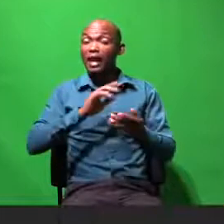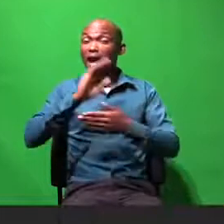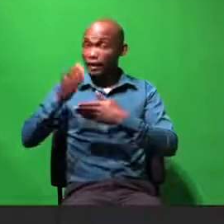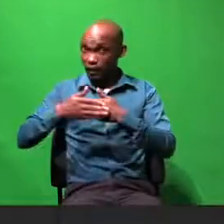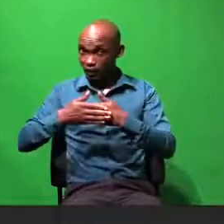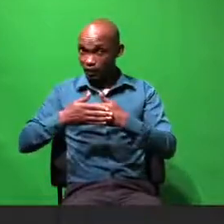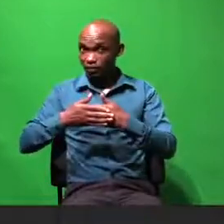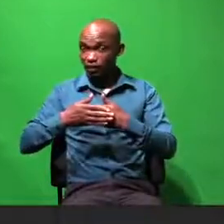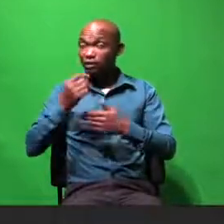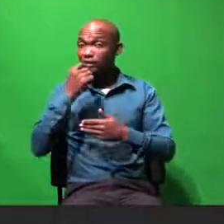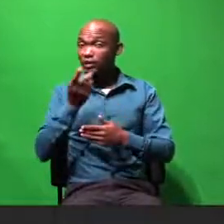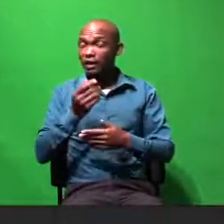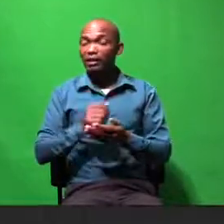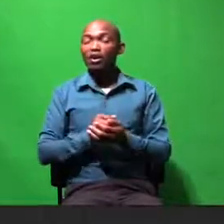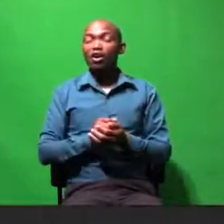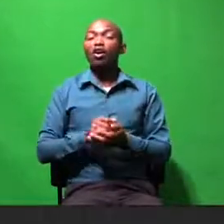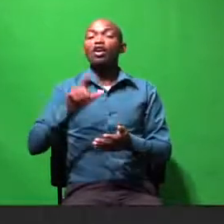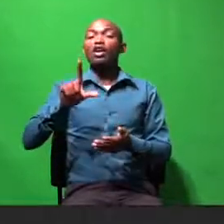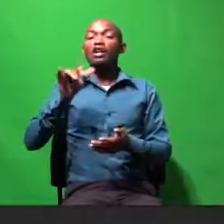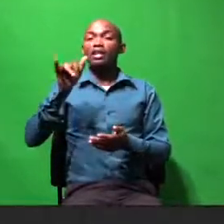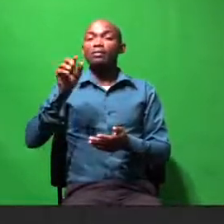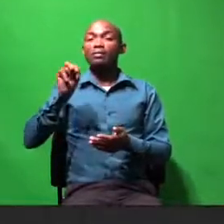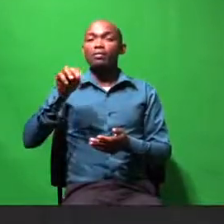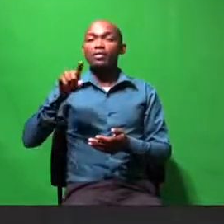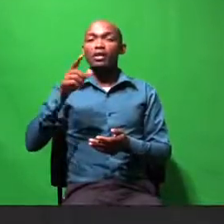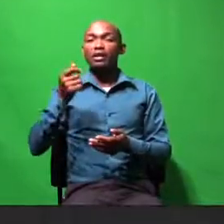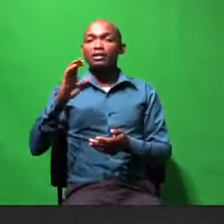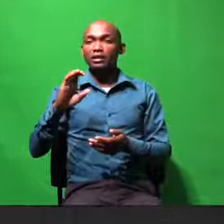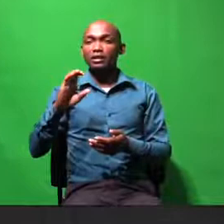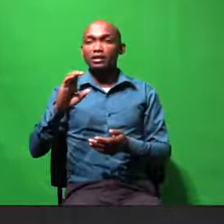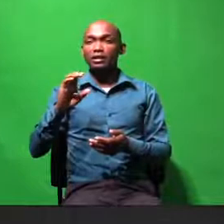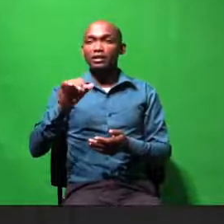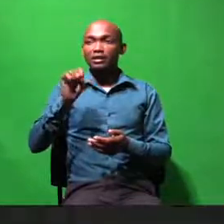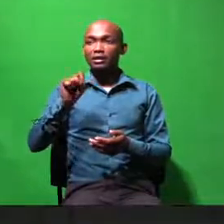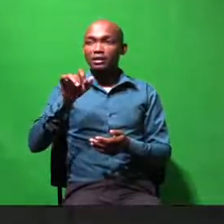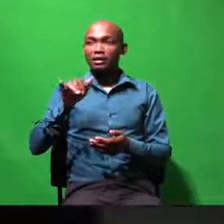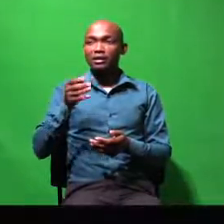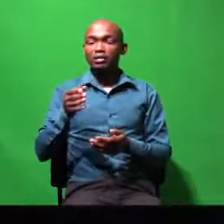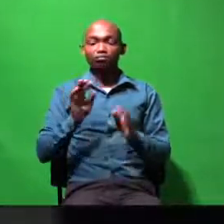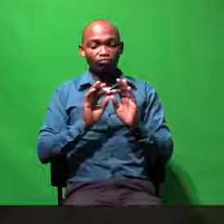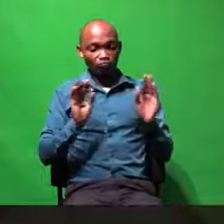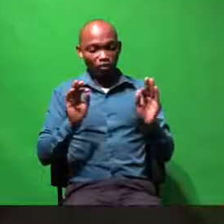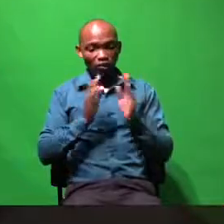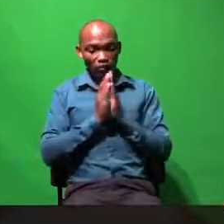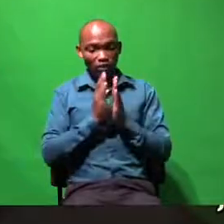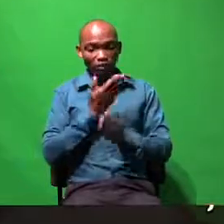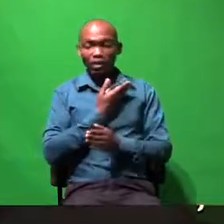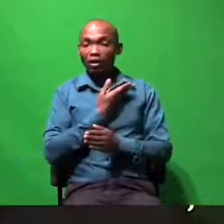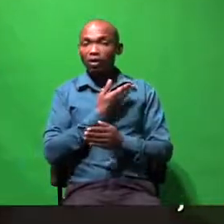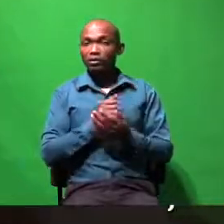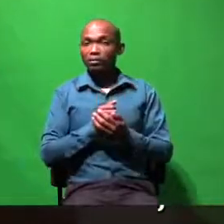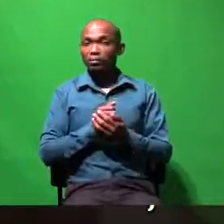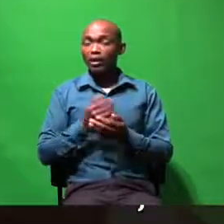lymphatic system. Good, clap one. Thank you a lot. I need the one